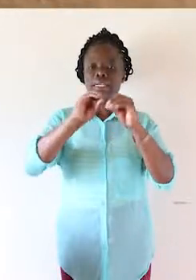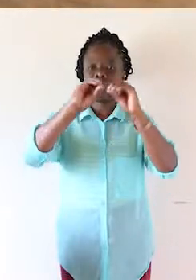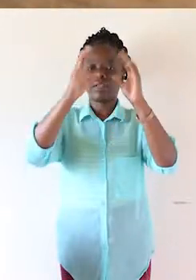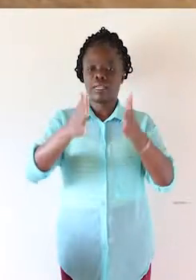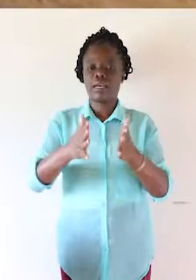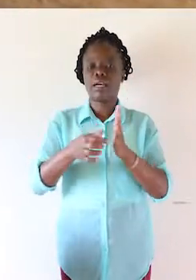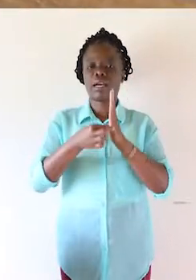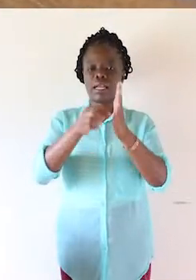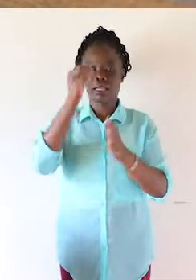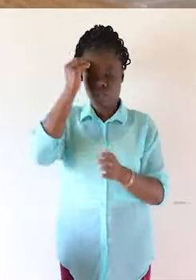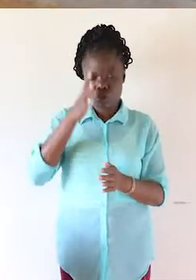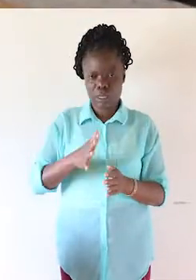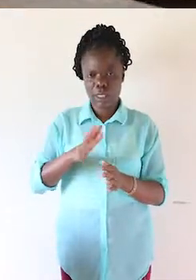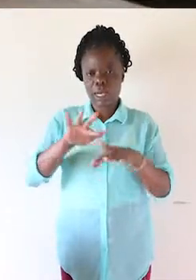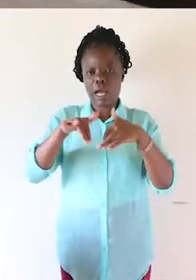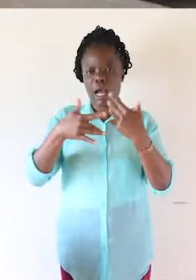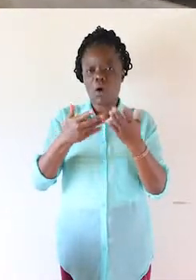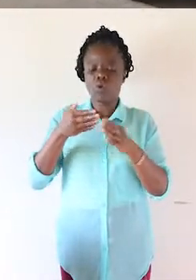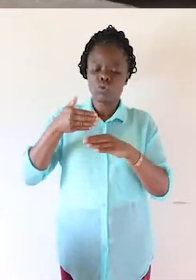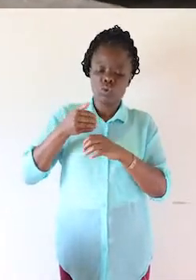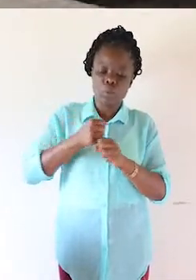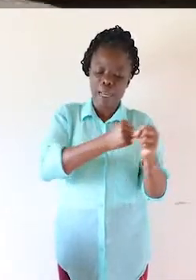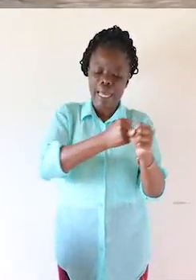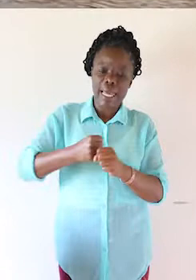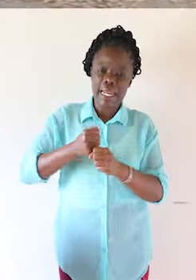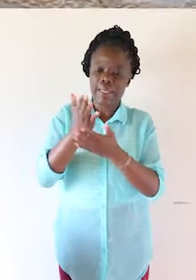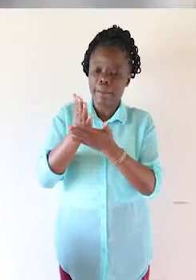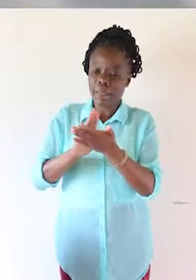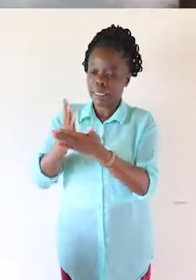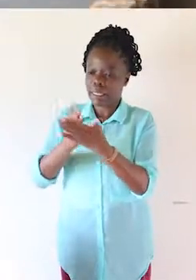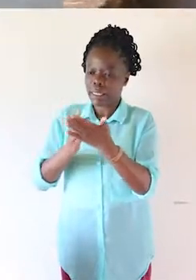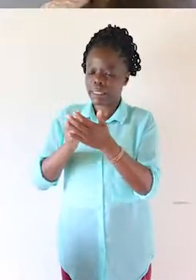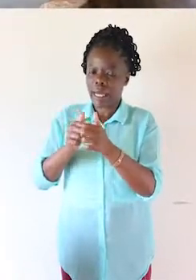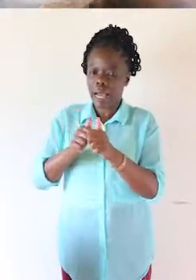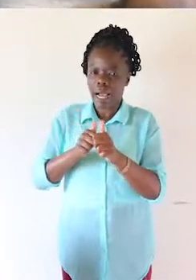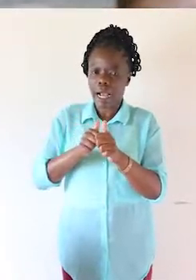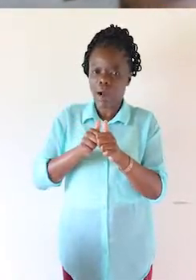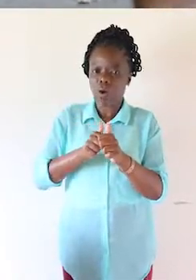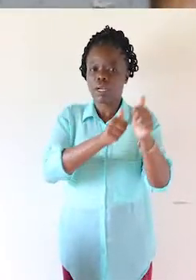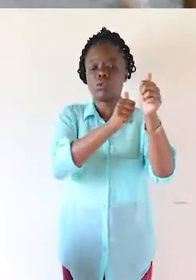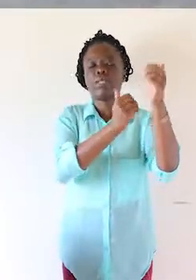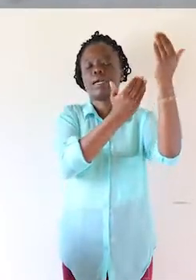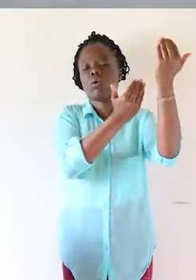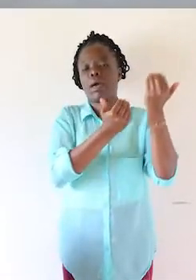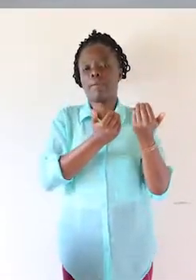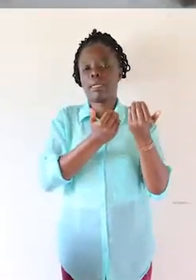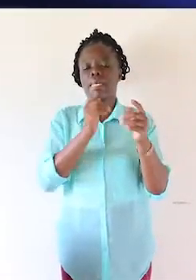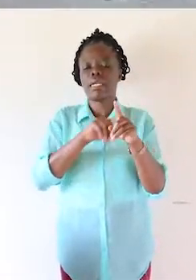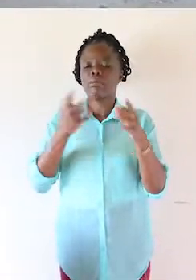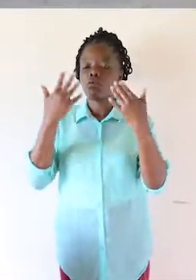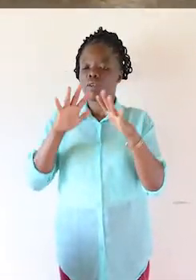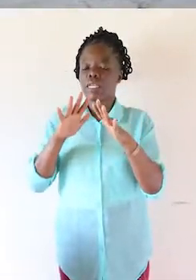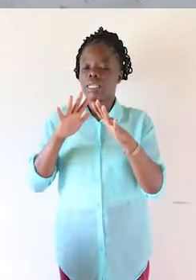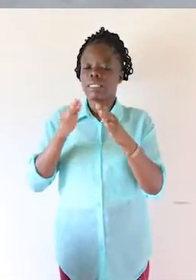Then the intervener guides the learner how to plane the pieces according to requirement. If you are now